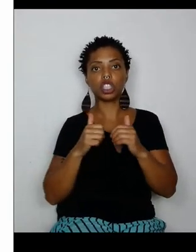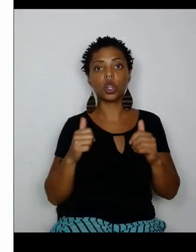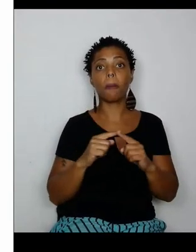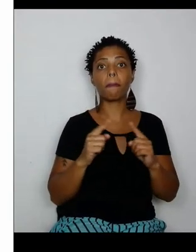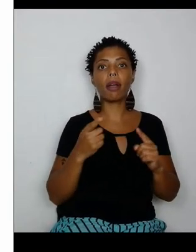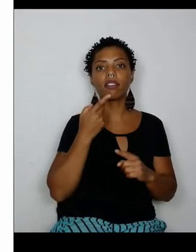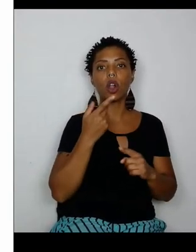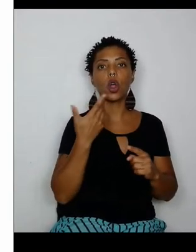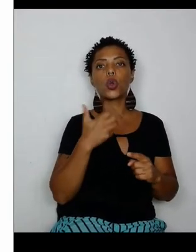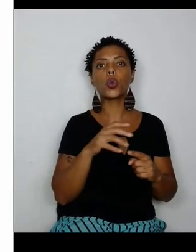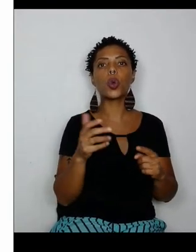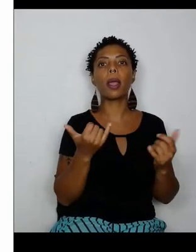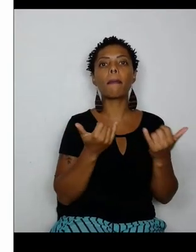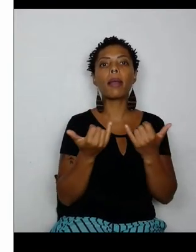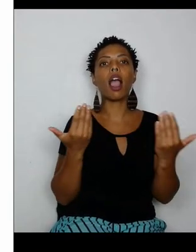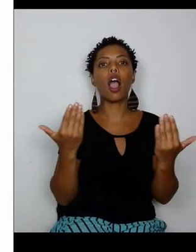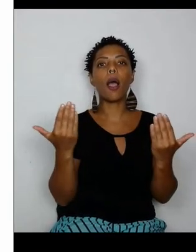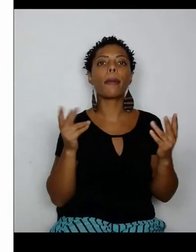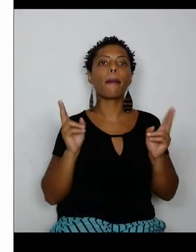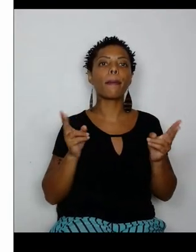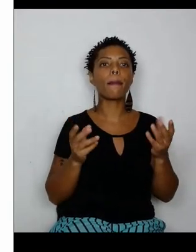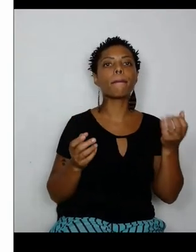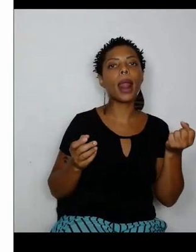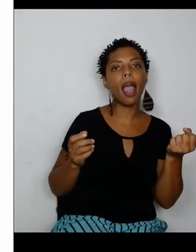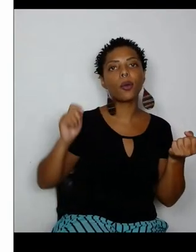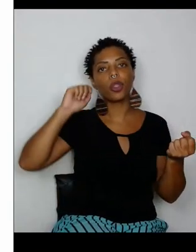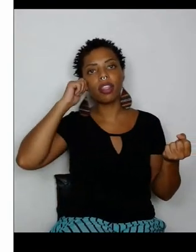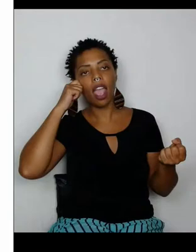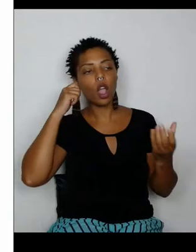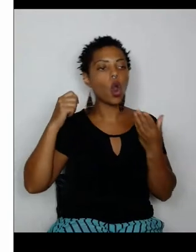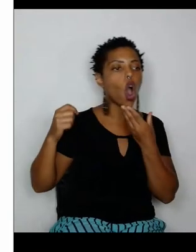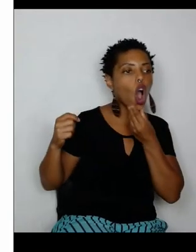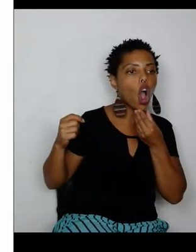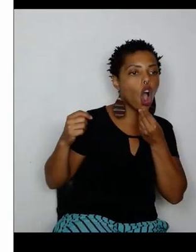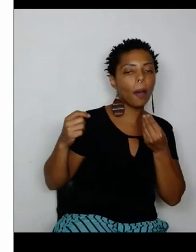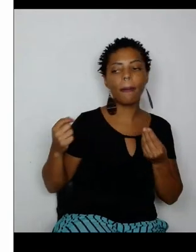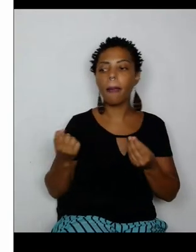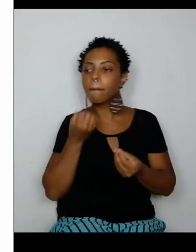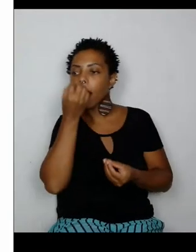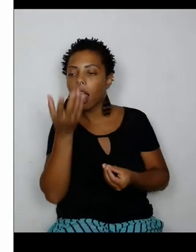man and plant as transformation towards transcendence